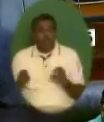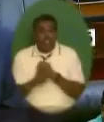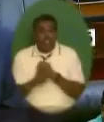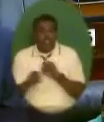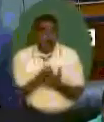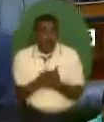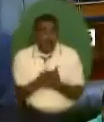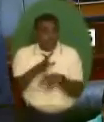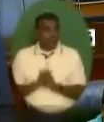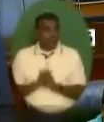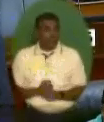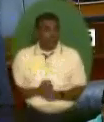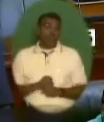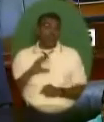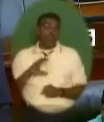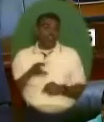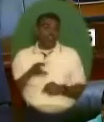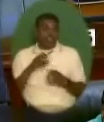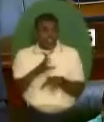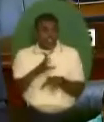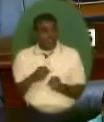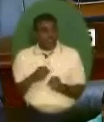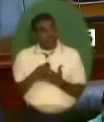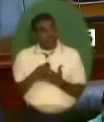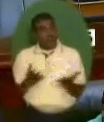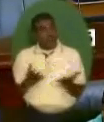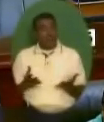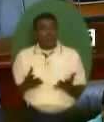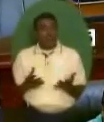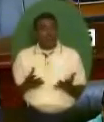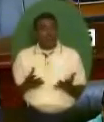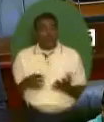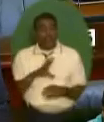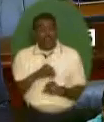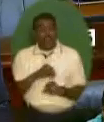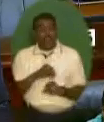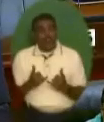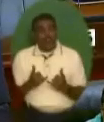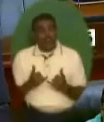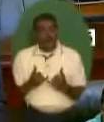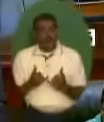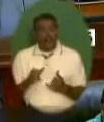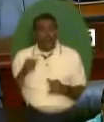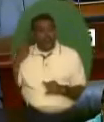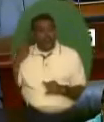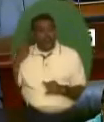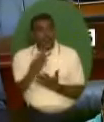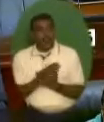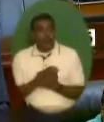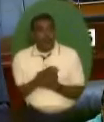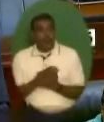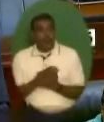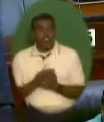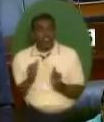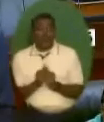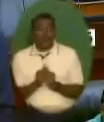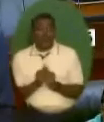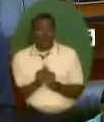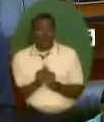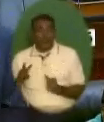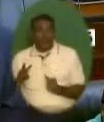the real cause of the problem can be found in Appendix 4 of the Minister of Finance's draft estimates for 2012. Under the current account